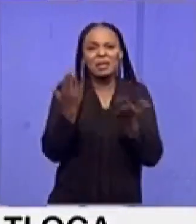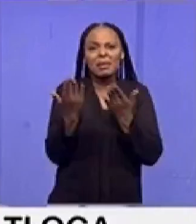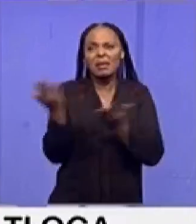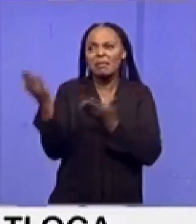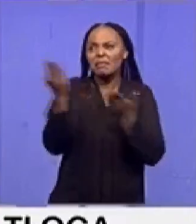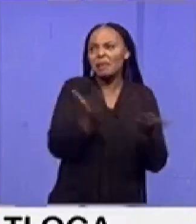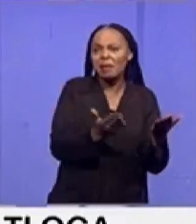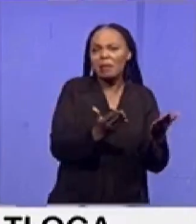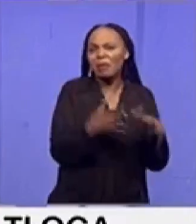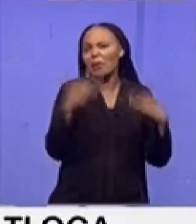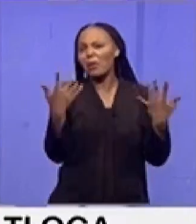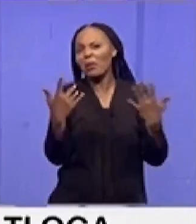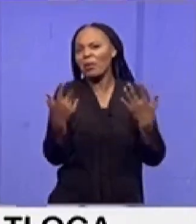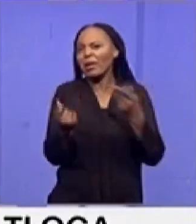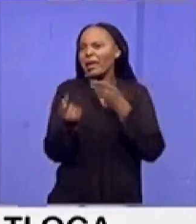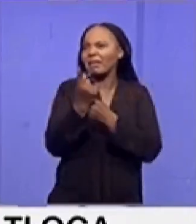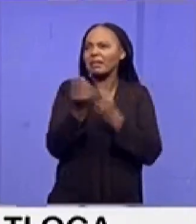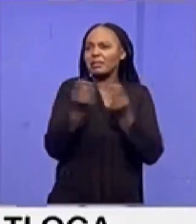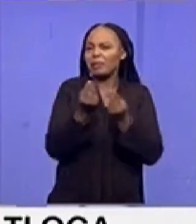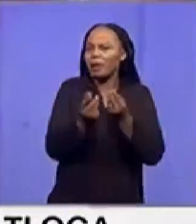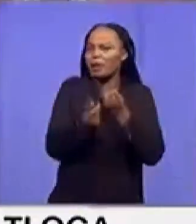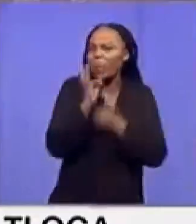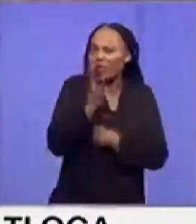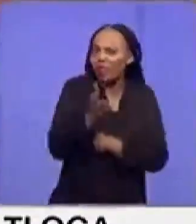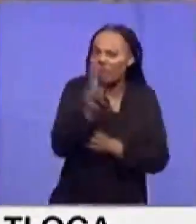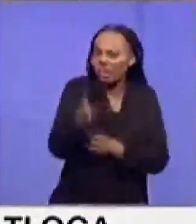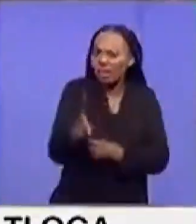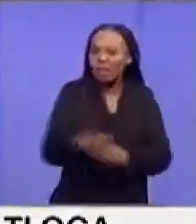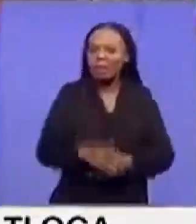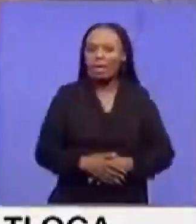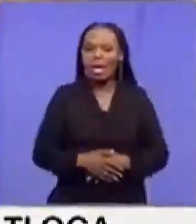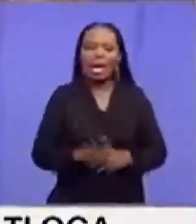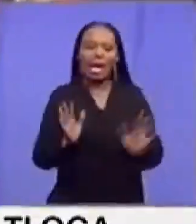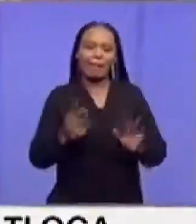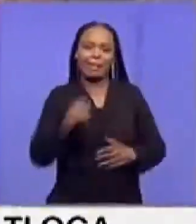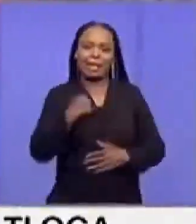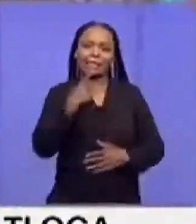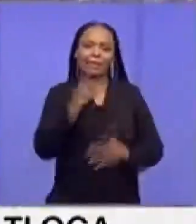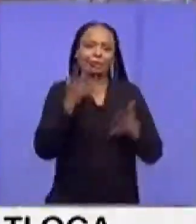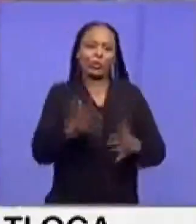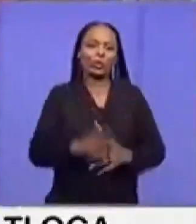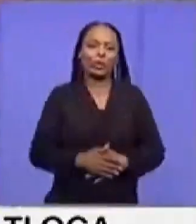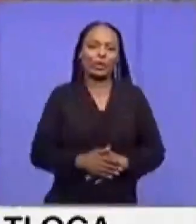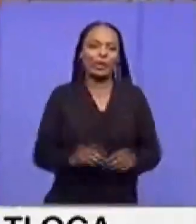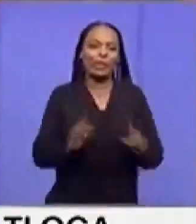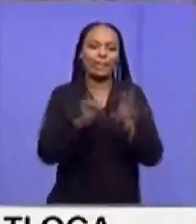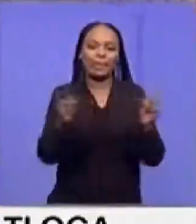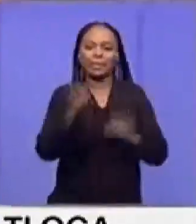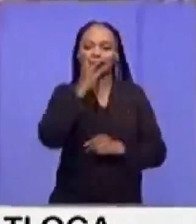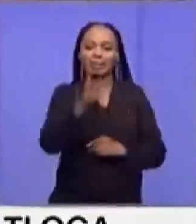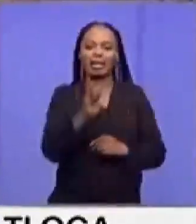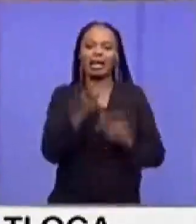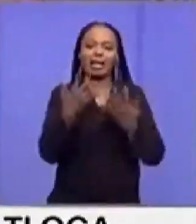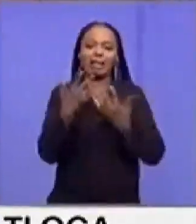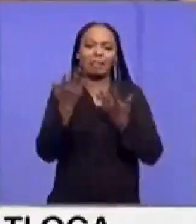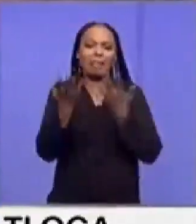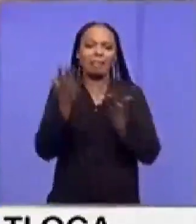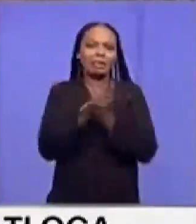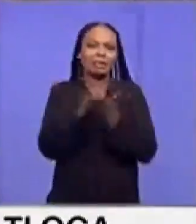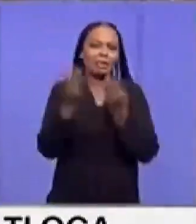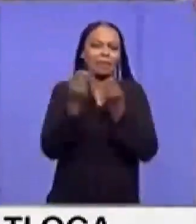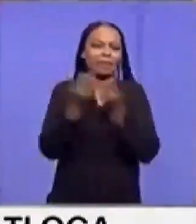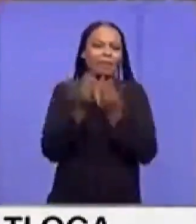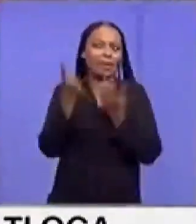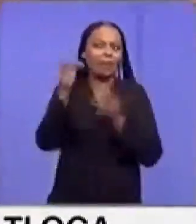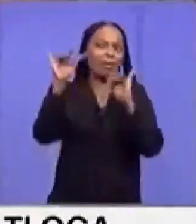amogela go berekega jwa nka senape ke dialo mara ke a bona gore go šetse go hlakane ka kua le gane bjalo mo ba